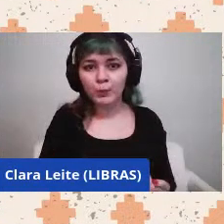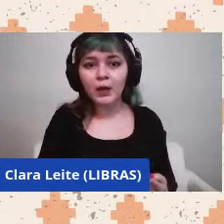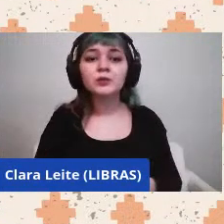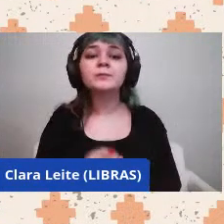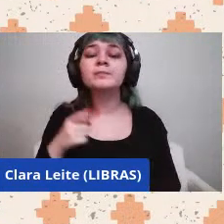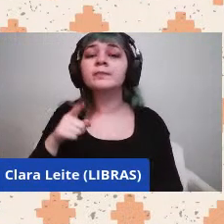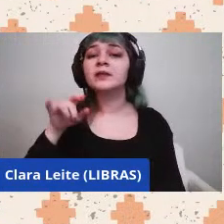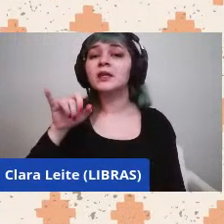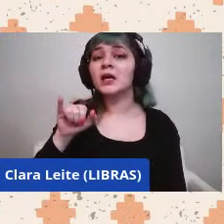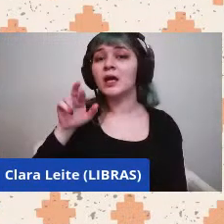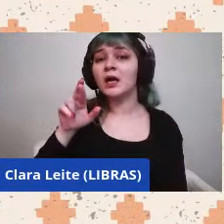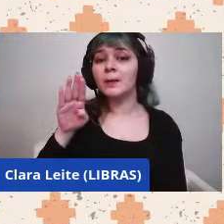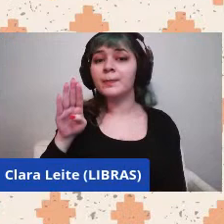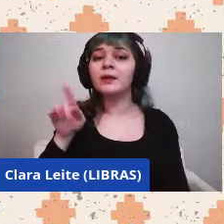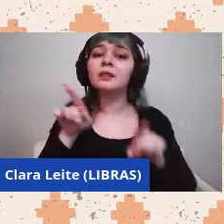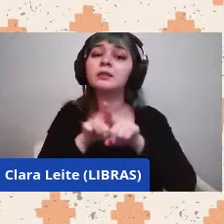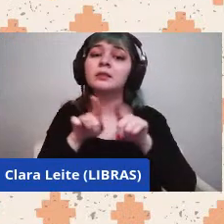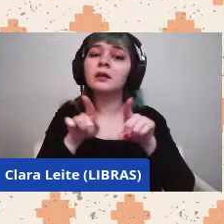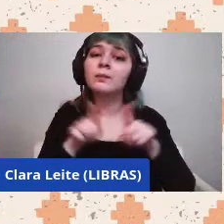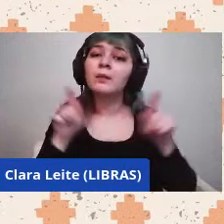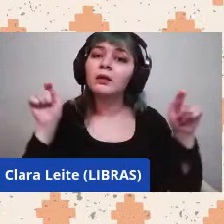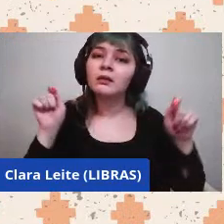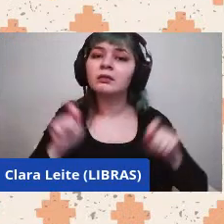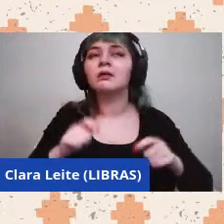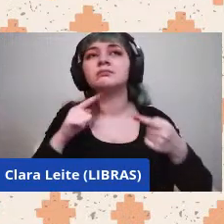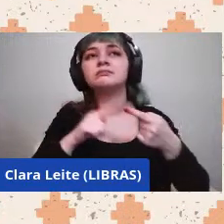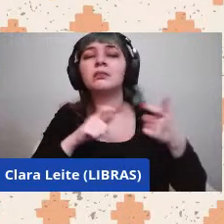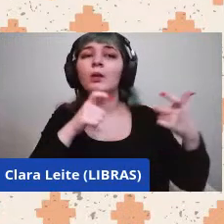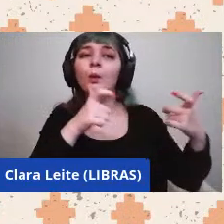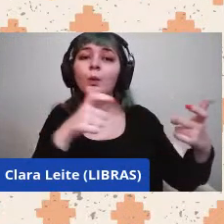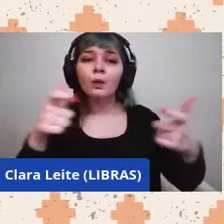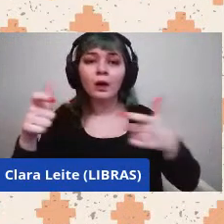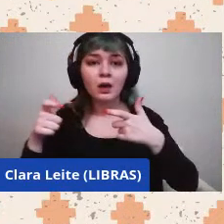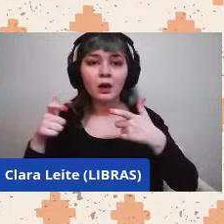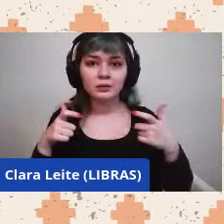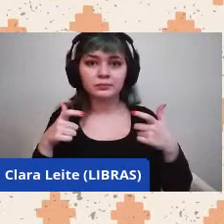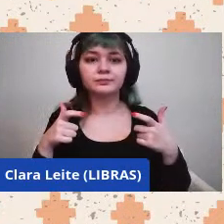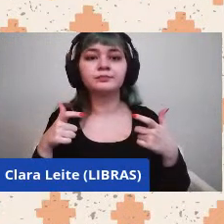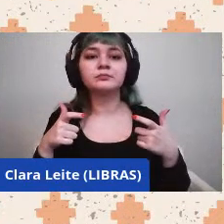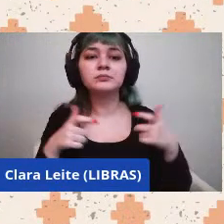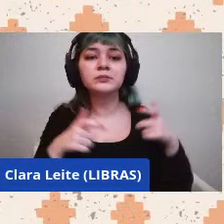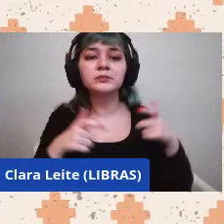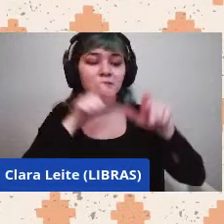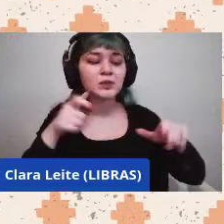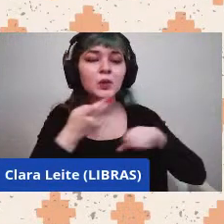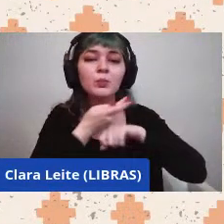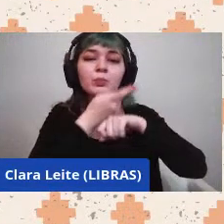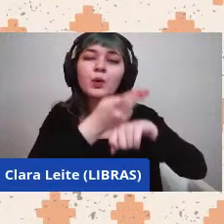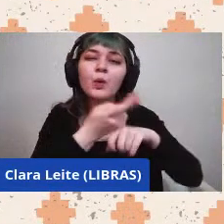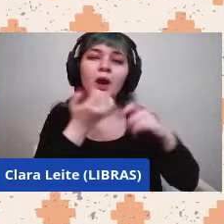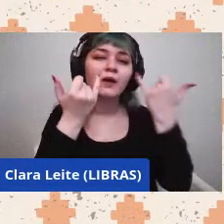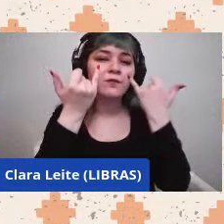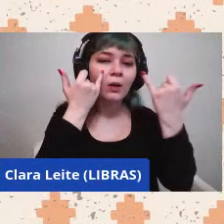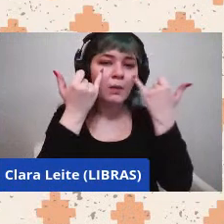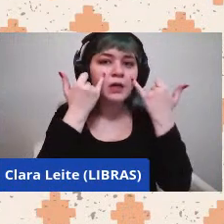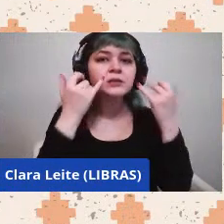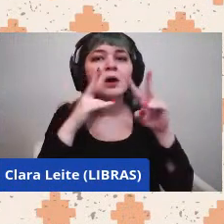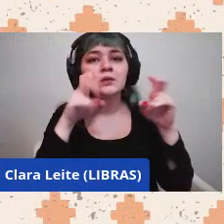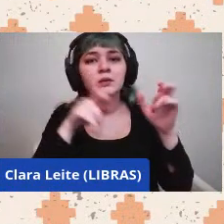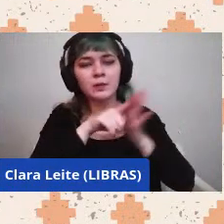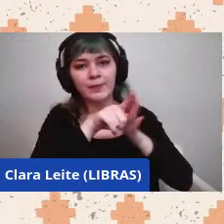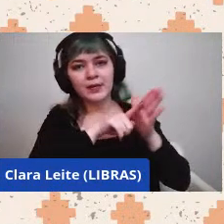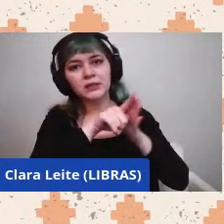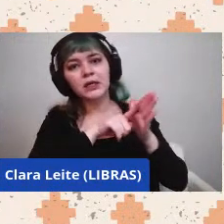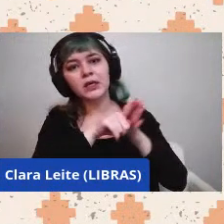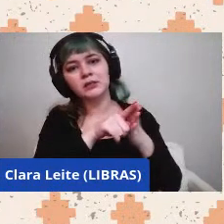IRBs also can be a location for people seeking more information about research they've been involved